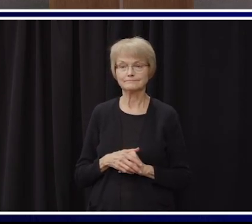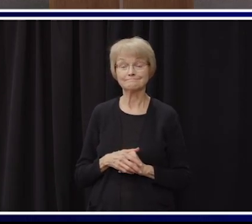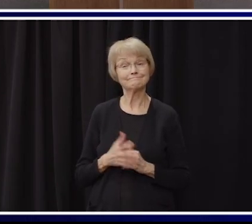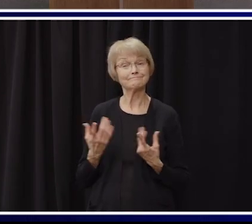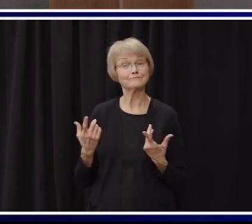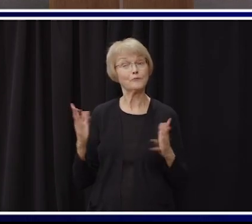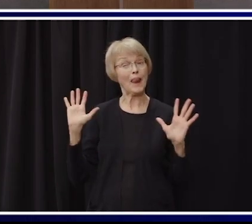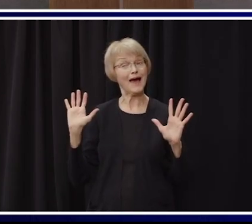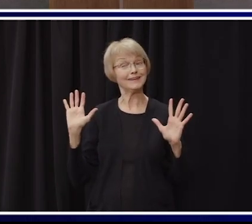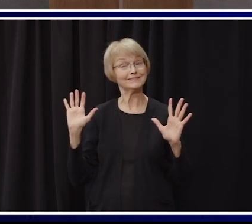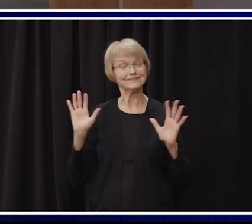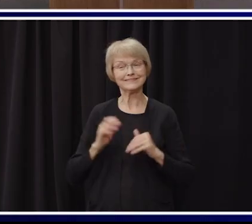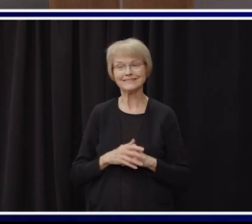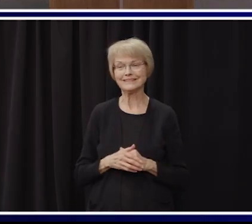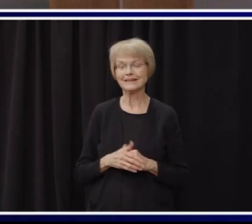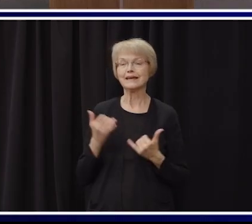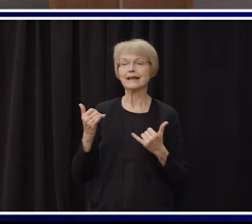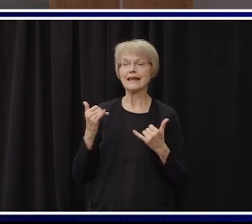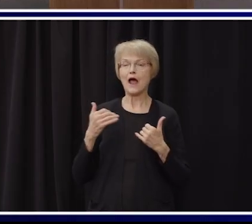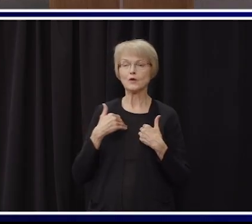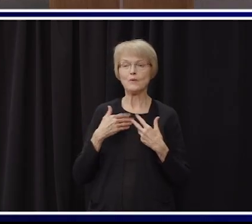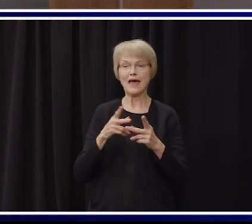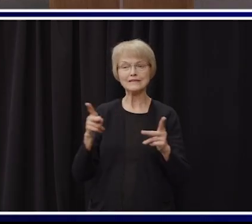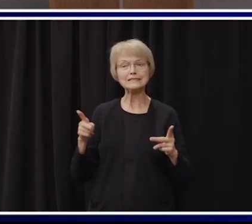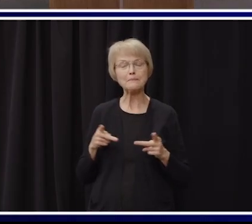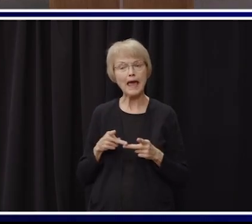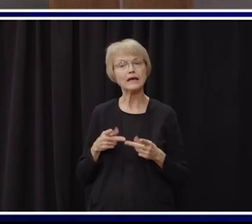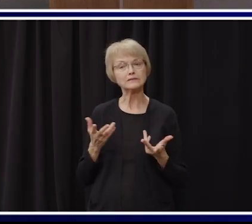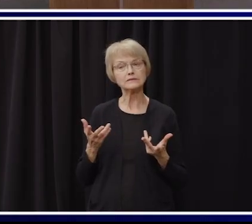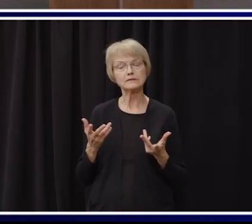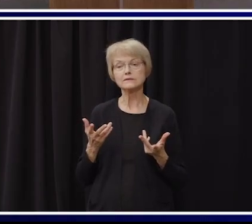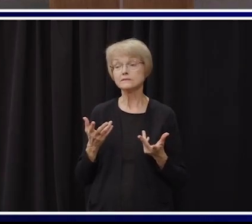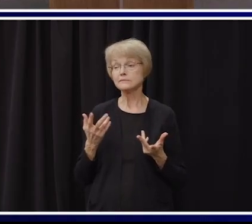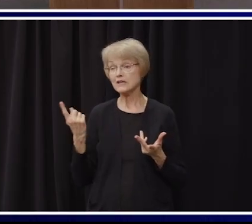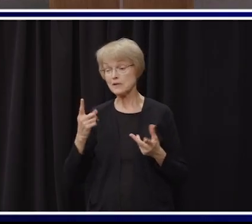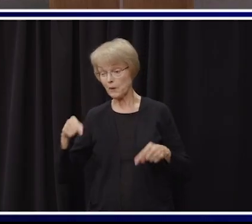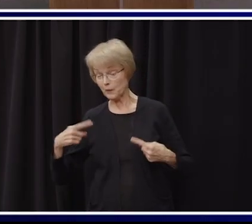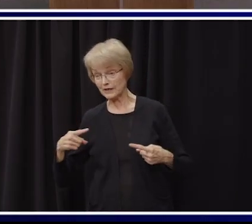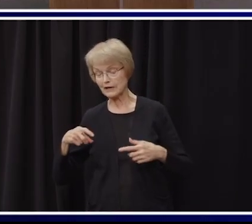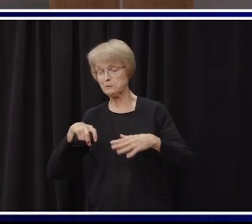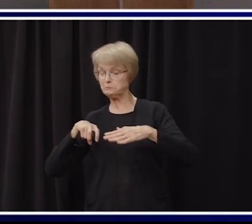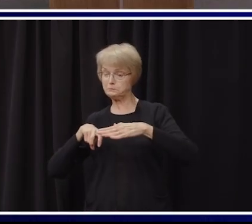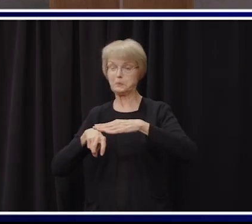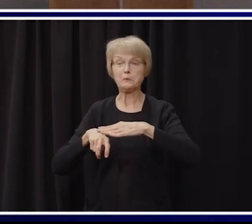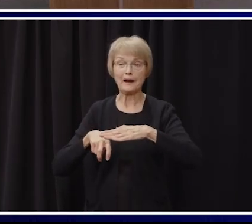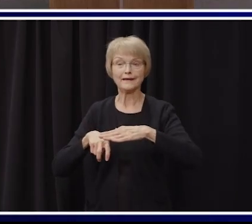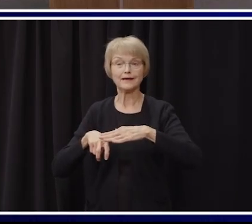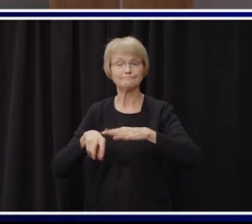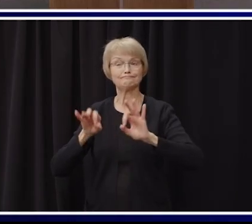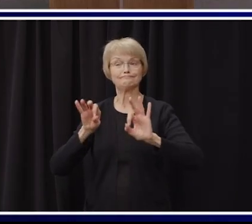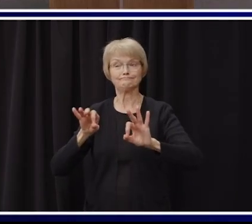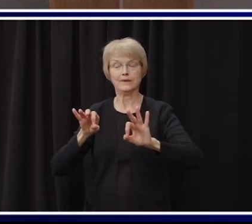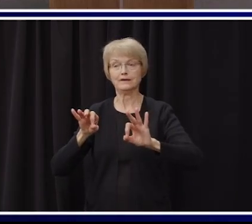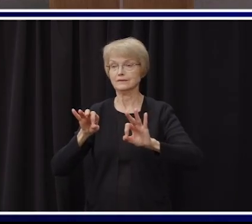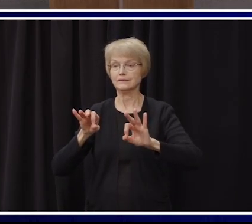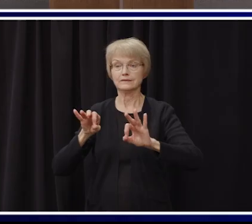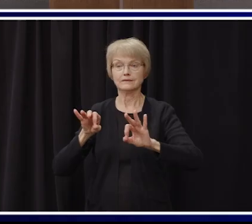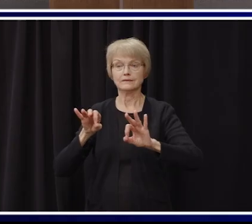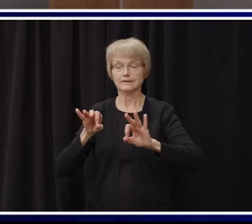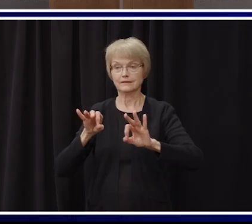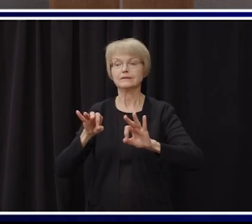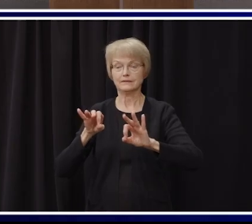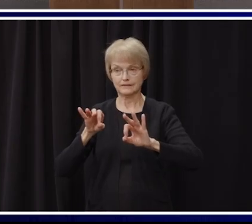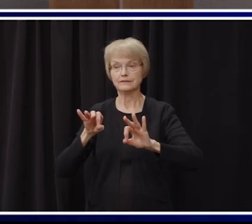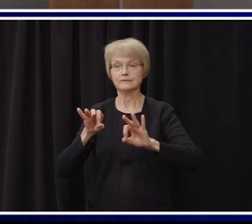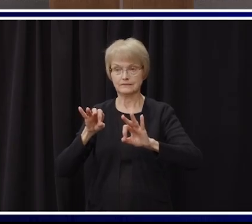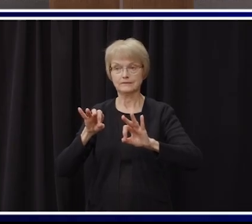Voila. Now you have a space that somebody in a wheelchair can pull right into, and in a matter of just a few minutes, I